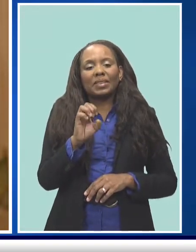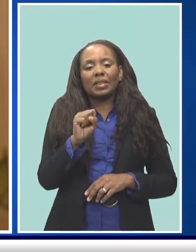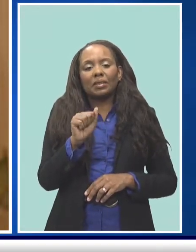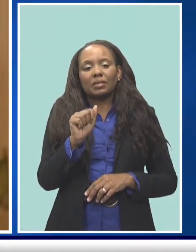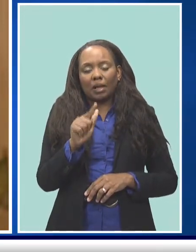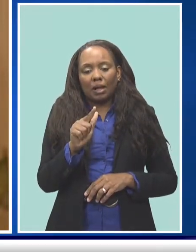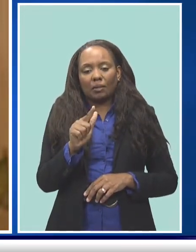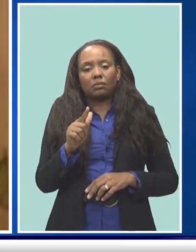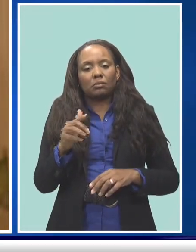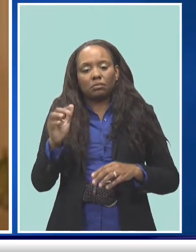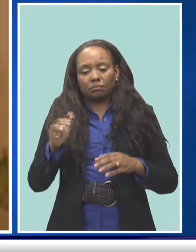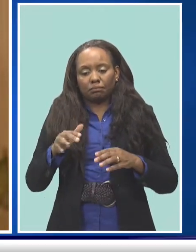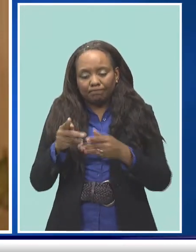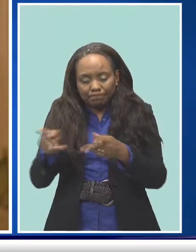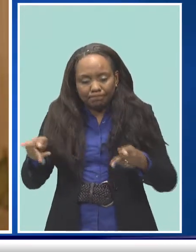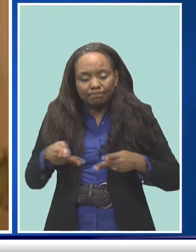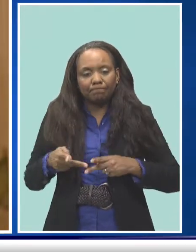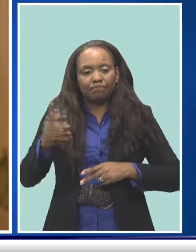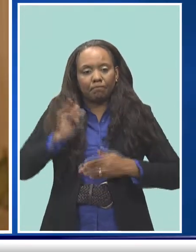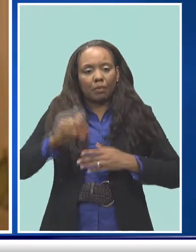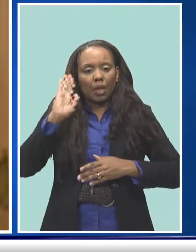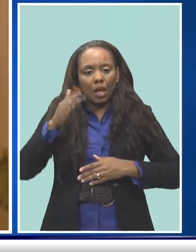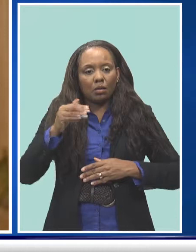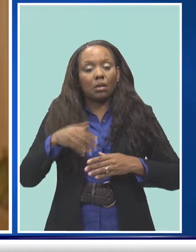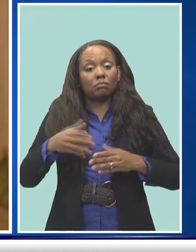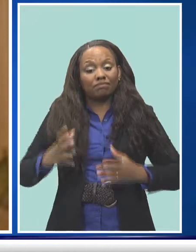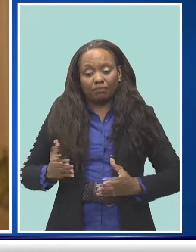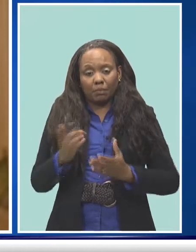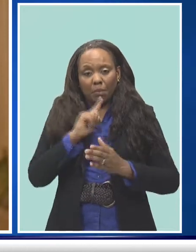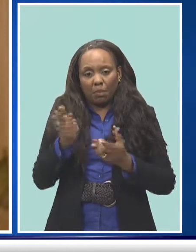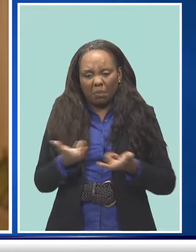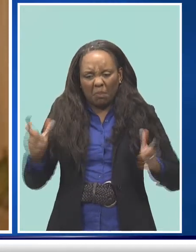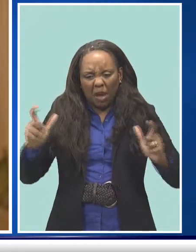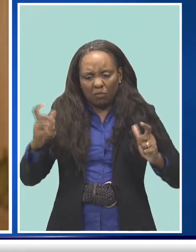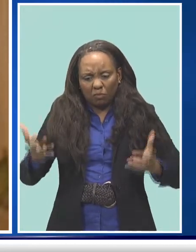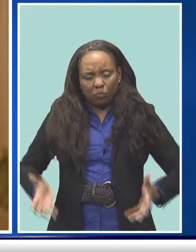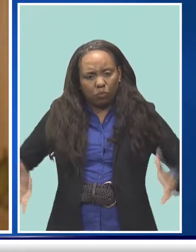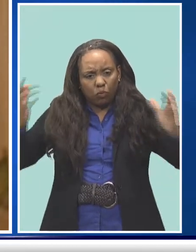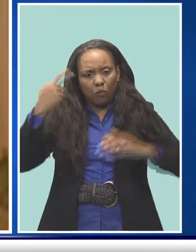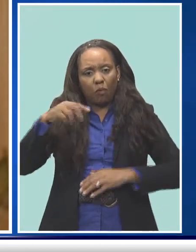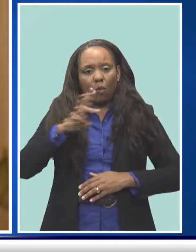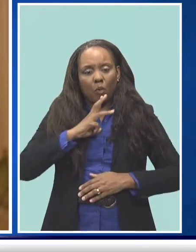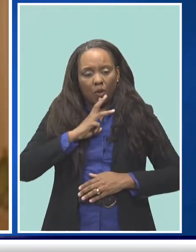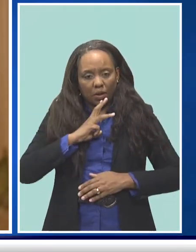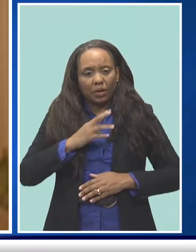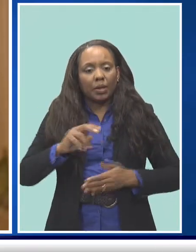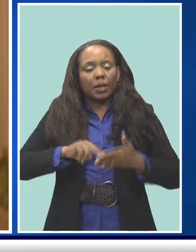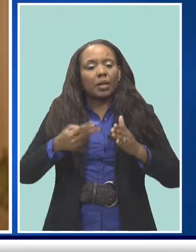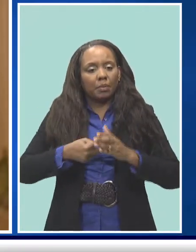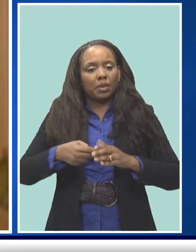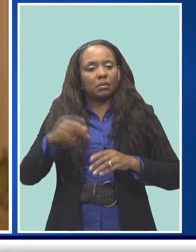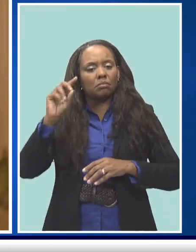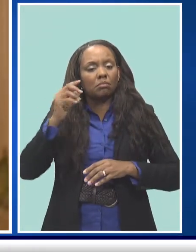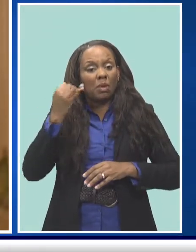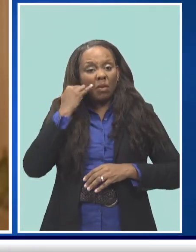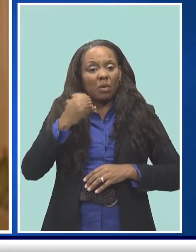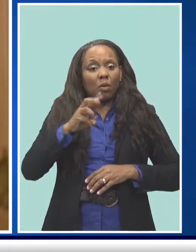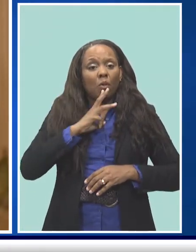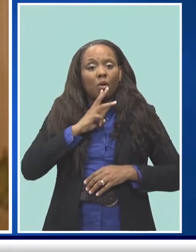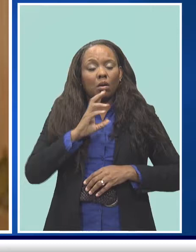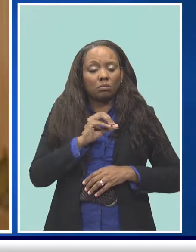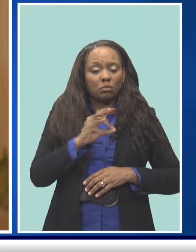and the other to Joes River in St. Joseph, which will help buffet the government's attempt to deliver water in the north. And these are